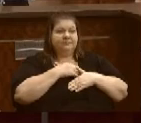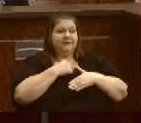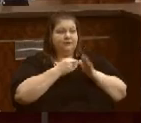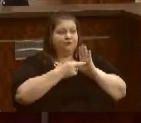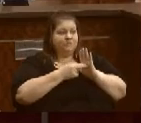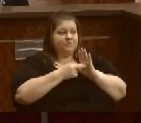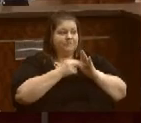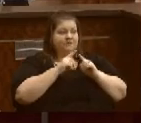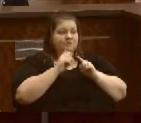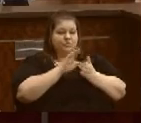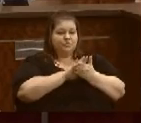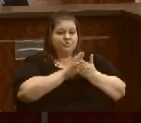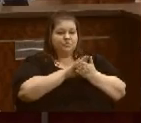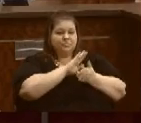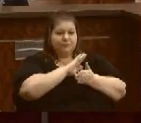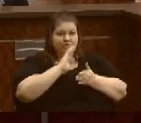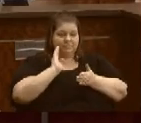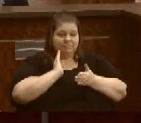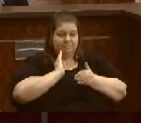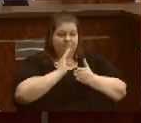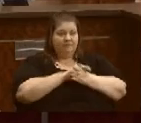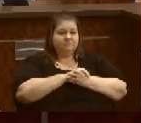the school board, Ms. Epps, was here.